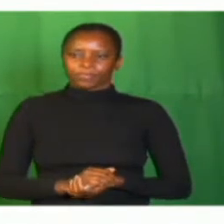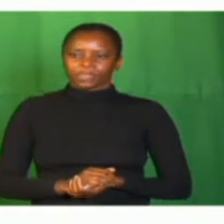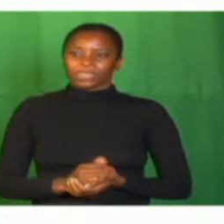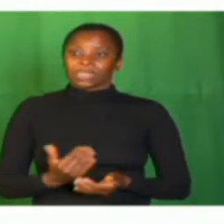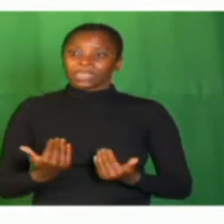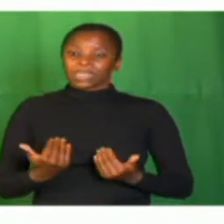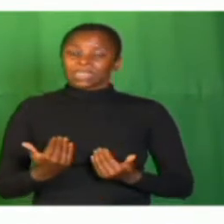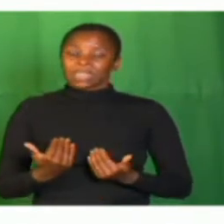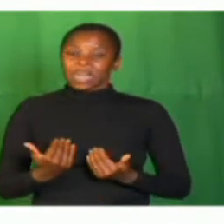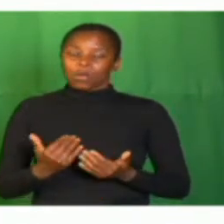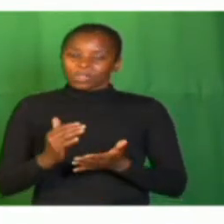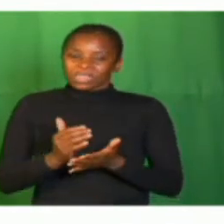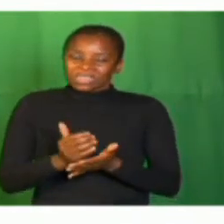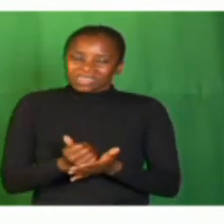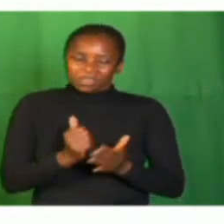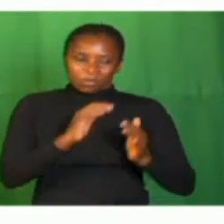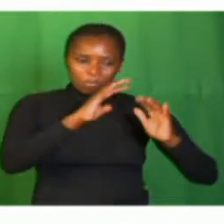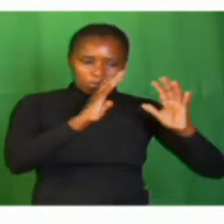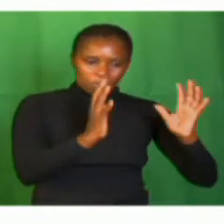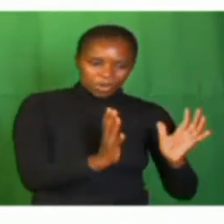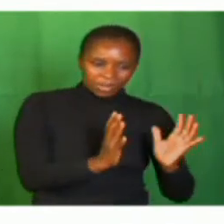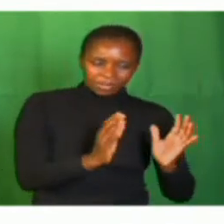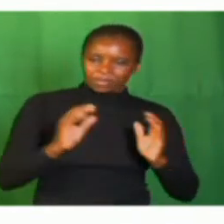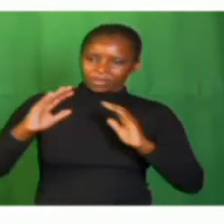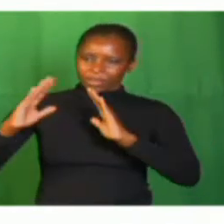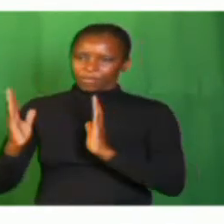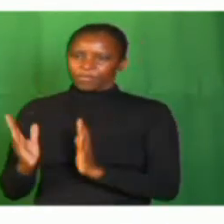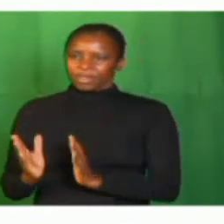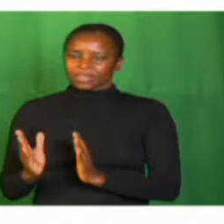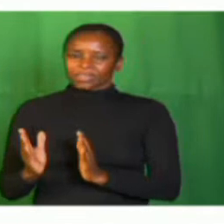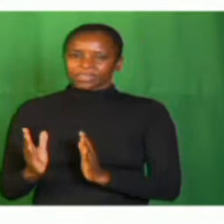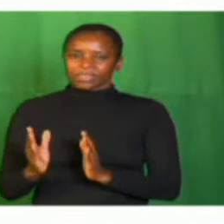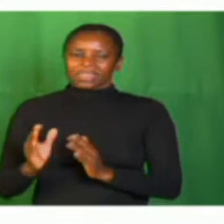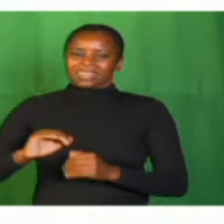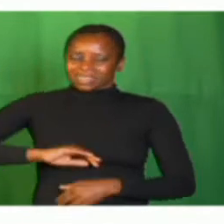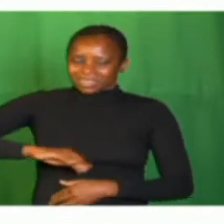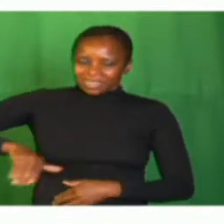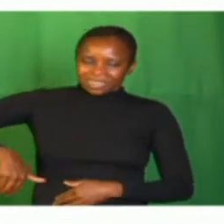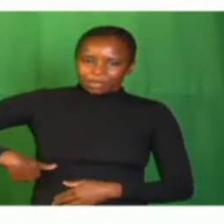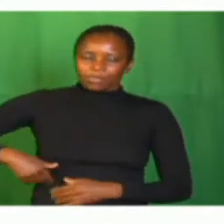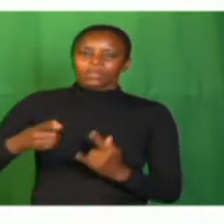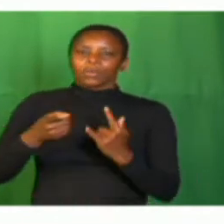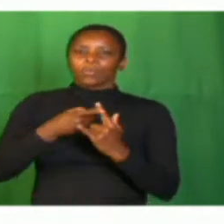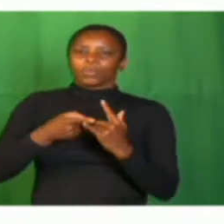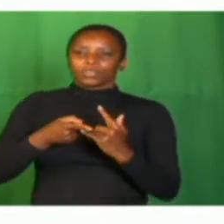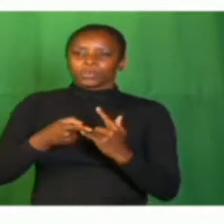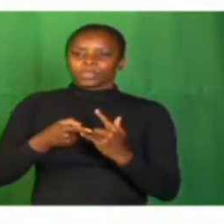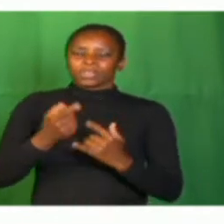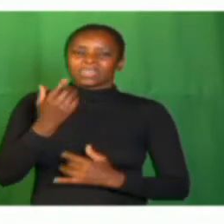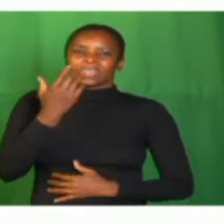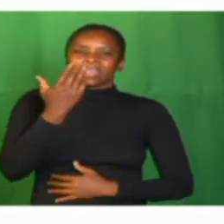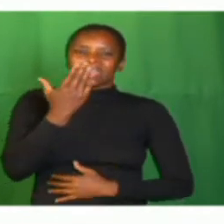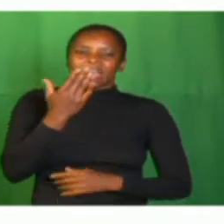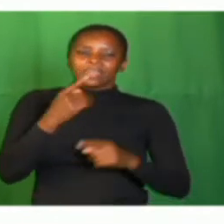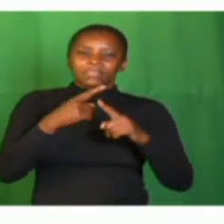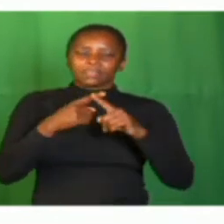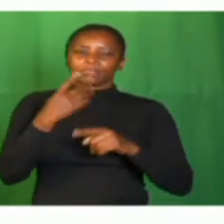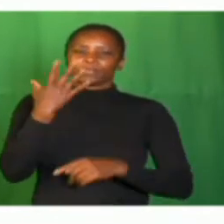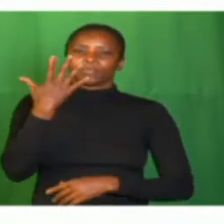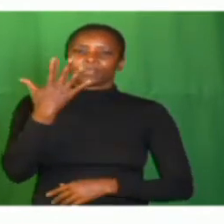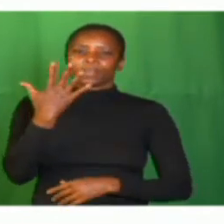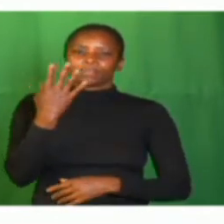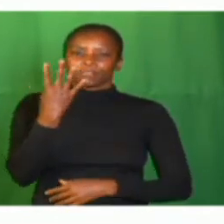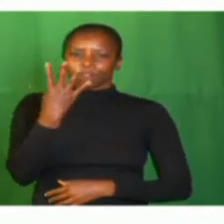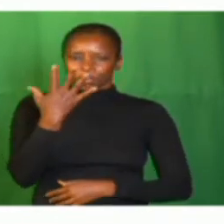We put those in brackets, then the subtraction sign in the middle. 9 times 5 is 45. Then